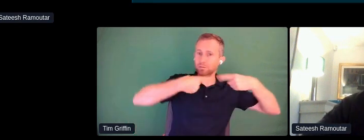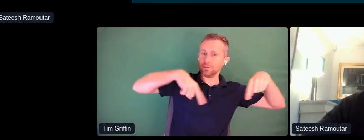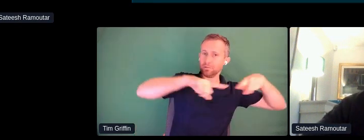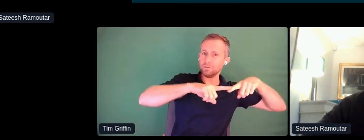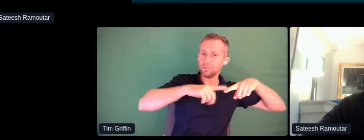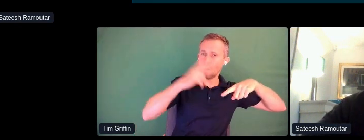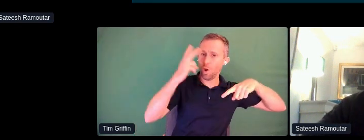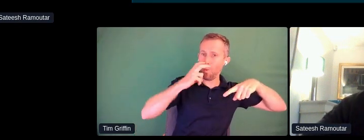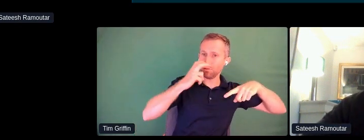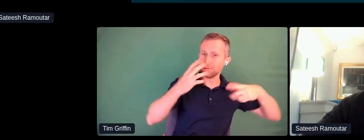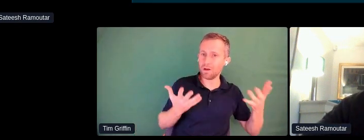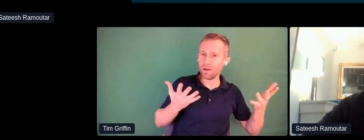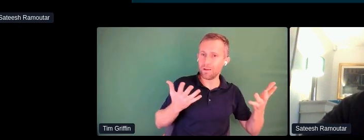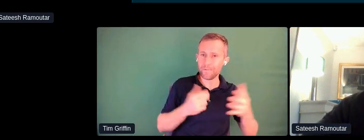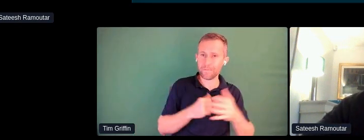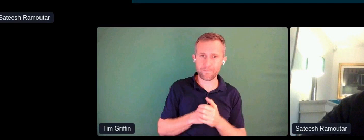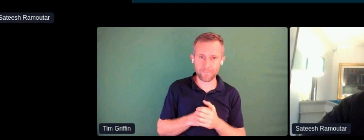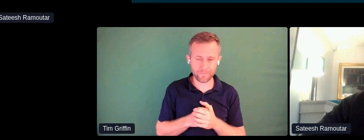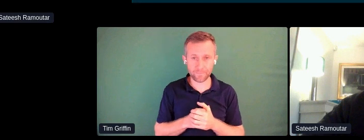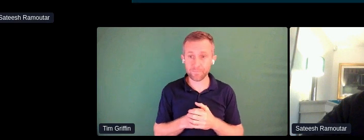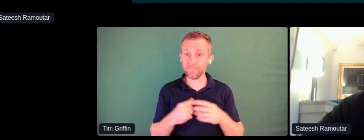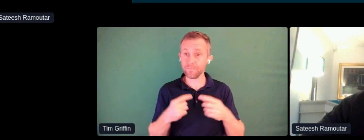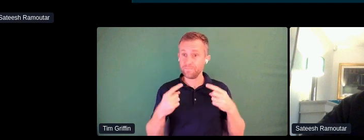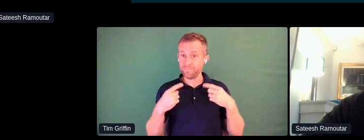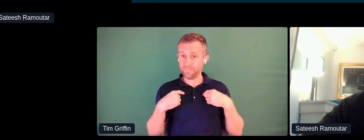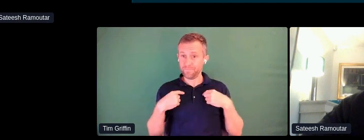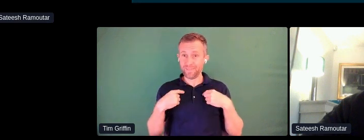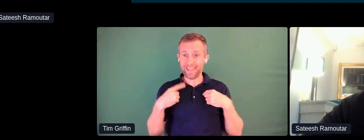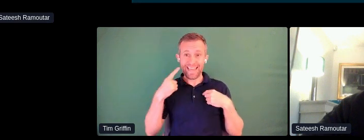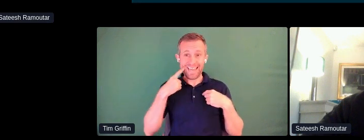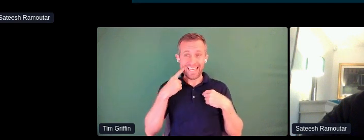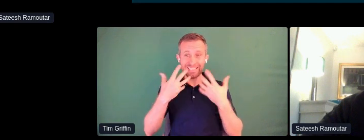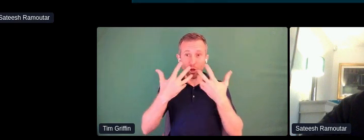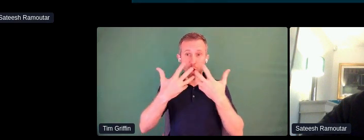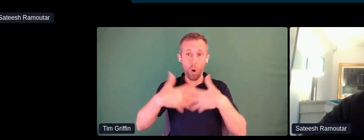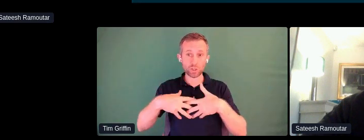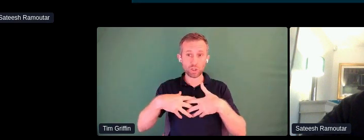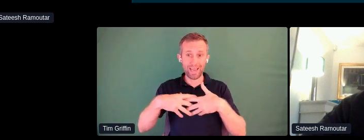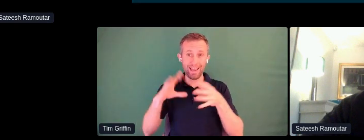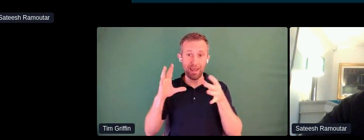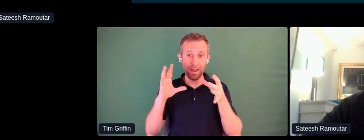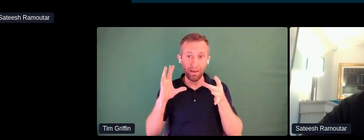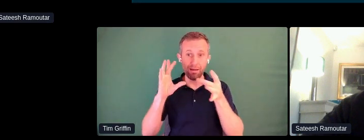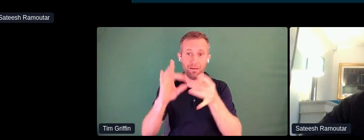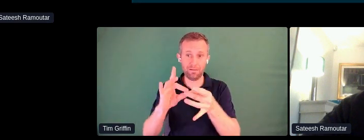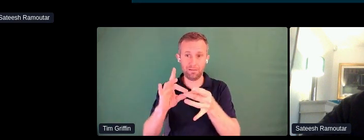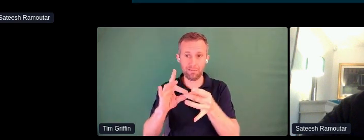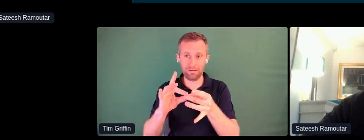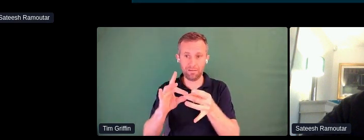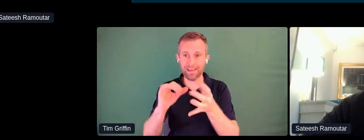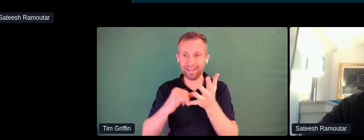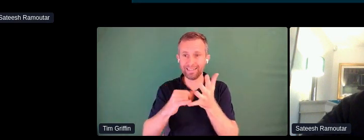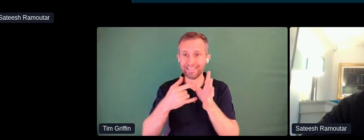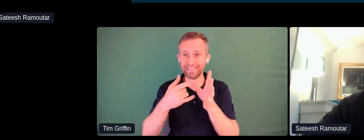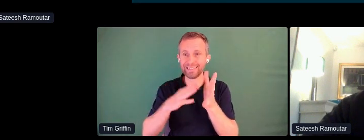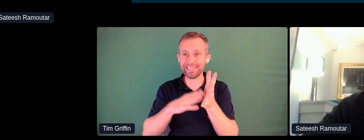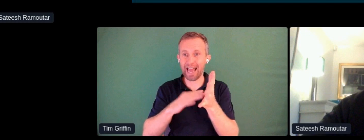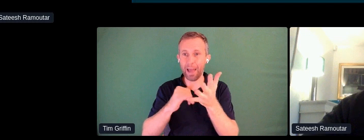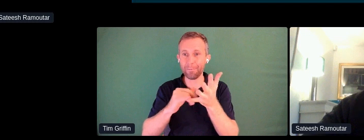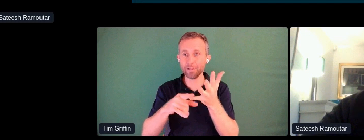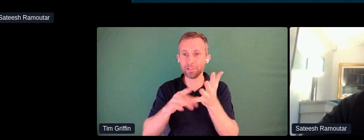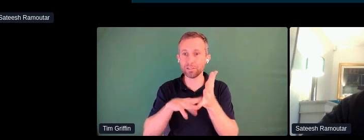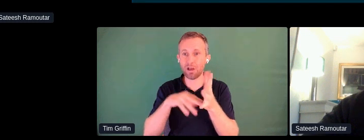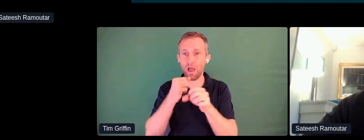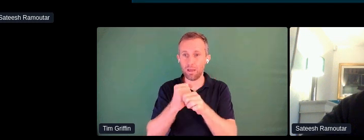So what have we done? We've teamed up with Samsung in a deep technical and commercial partnership to solve these issues and